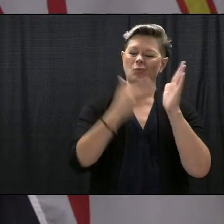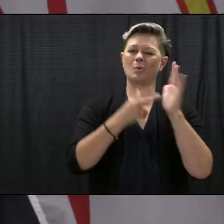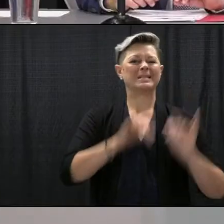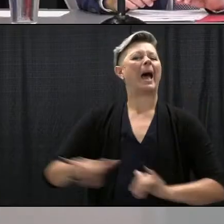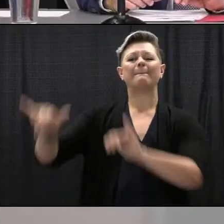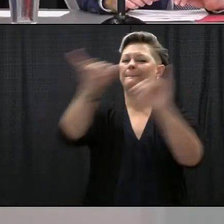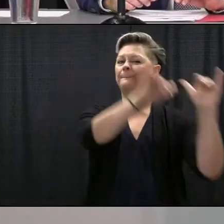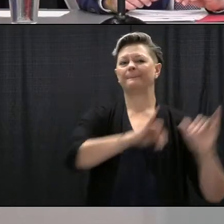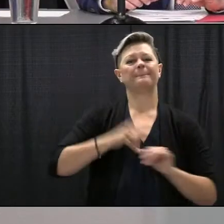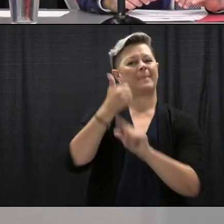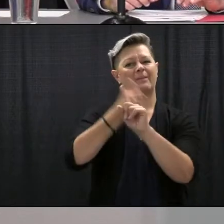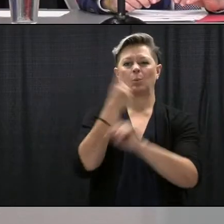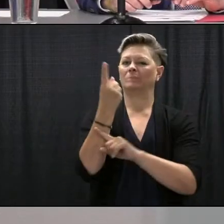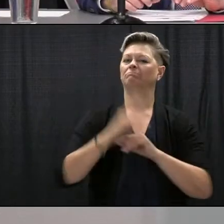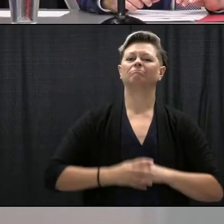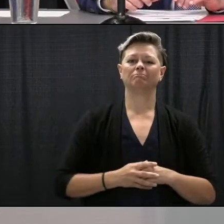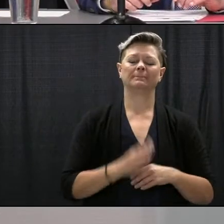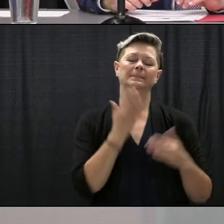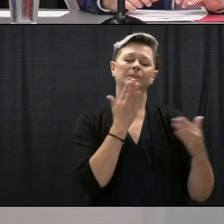Okay, thank you.